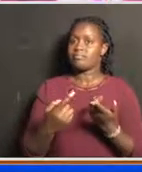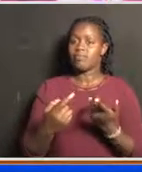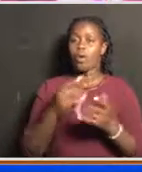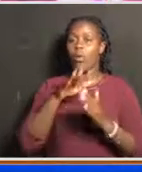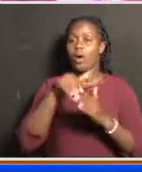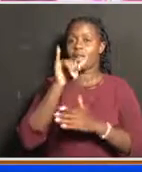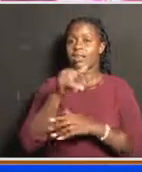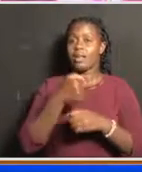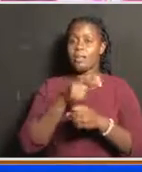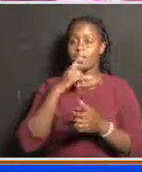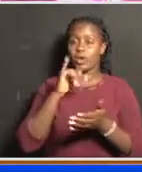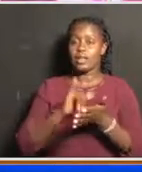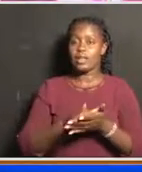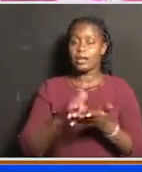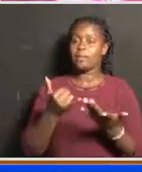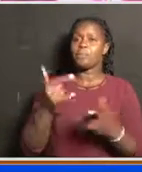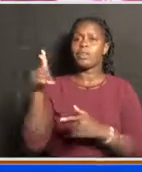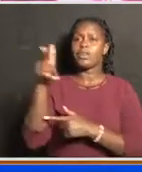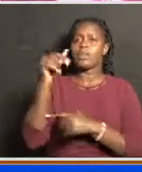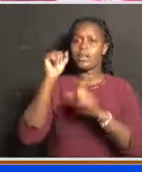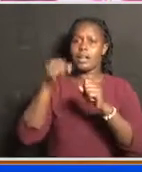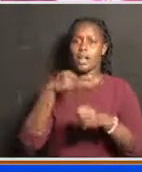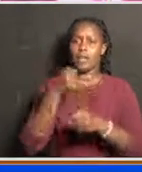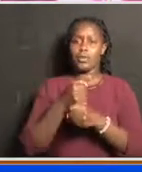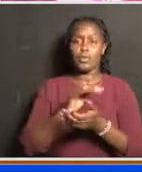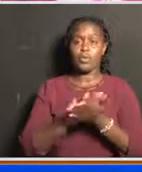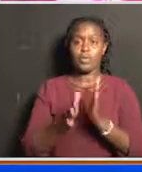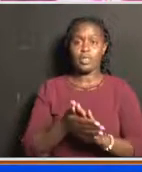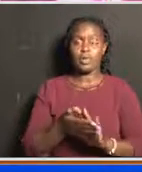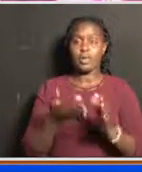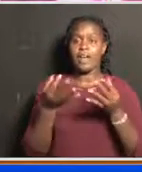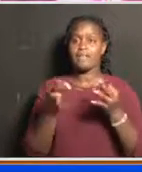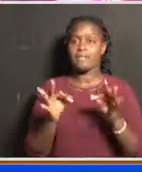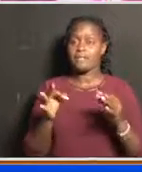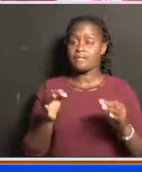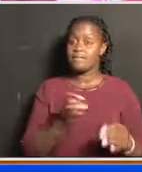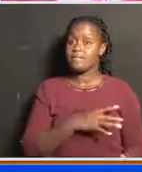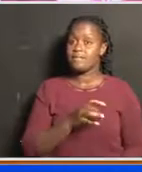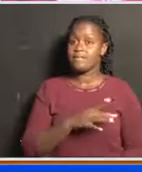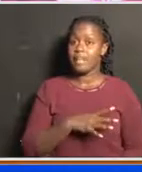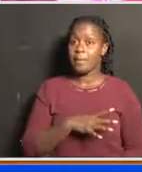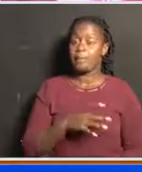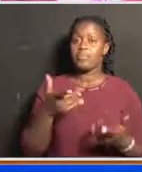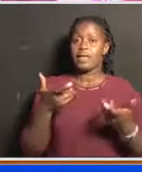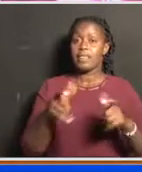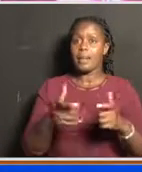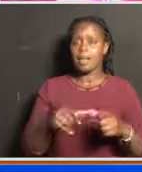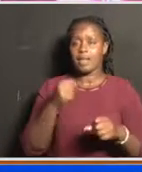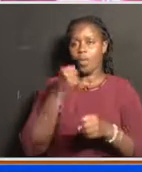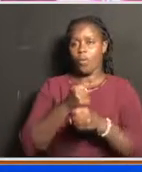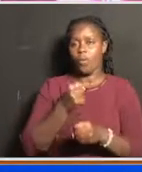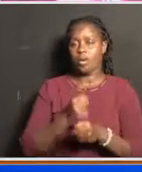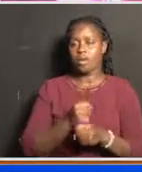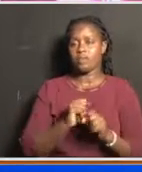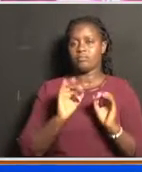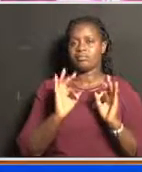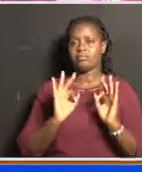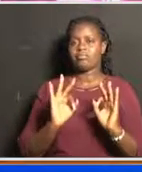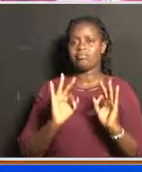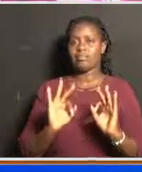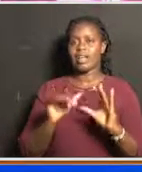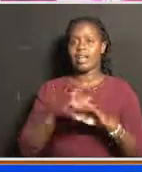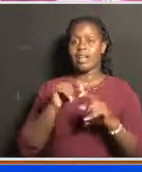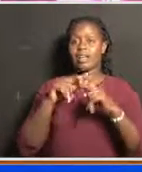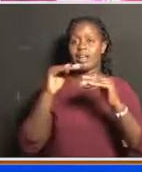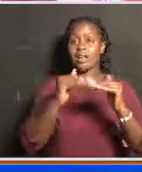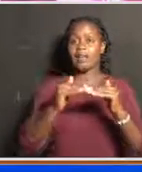can carry out their work without fear of retaliation. In conclusion, the media plays an indispensable role in democracy